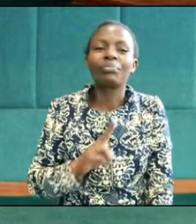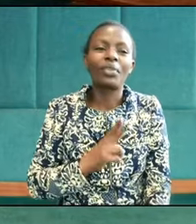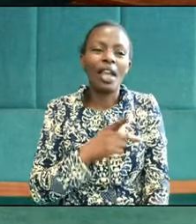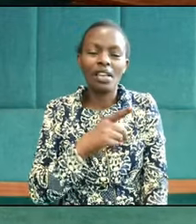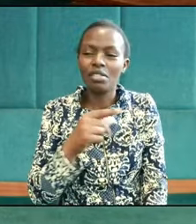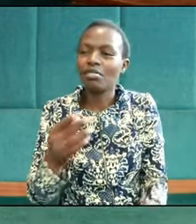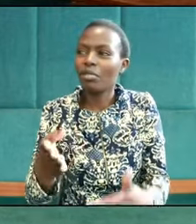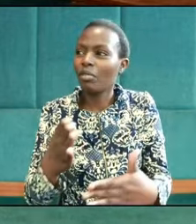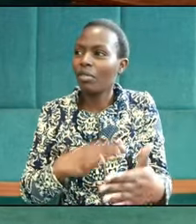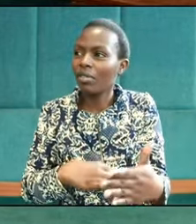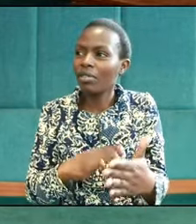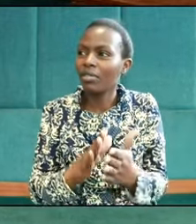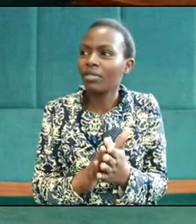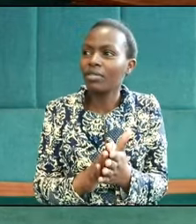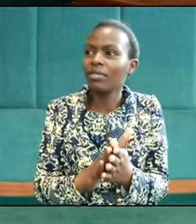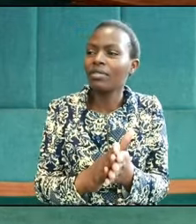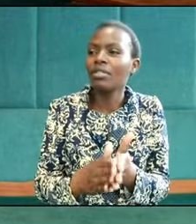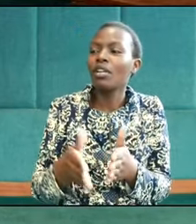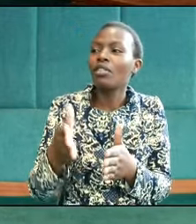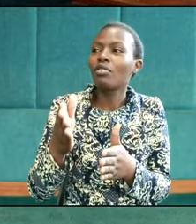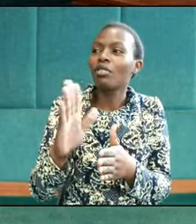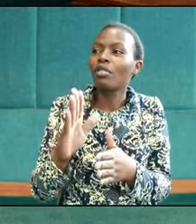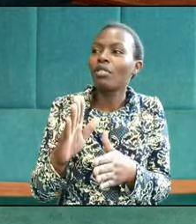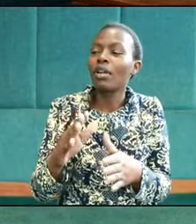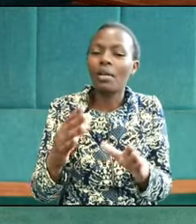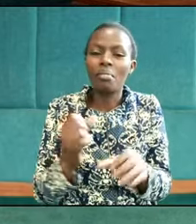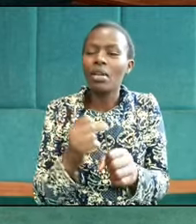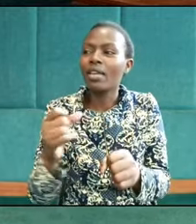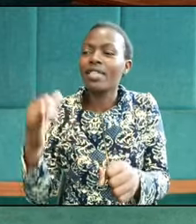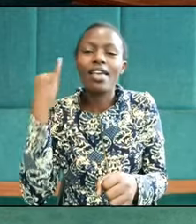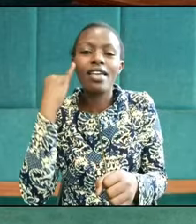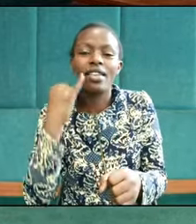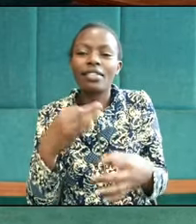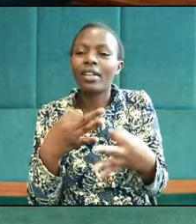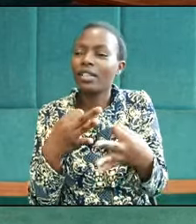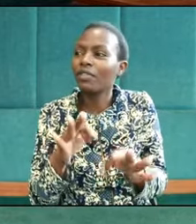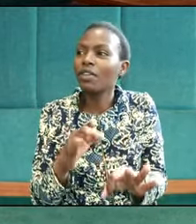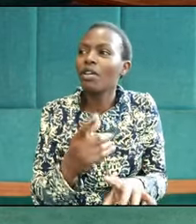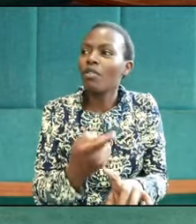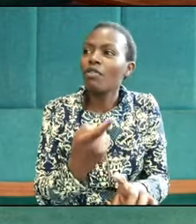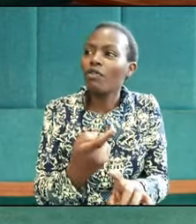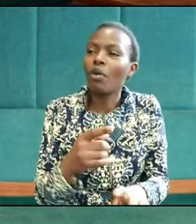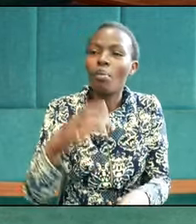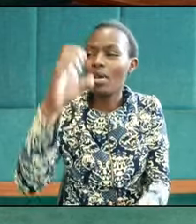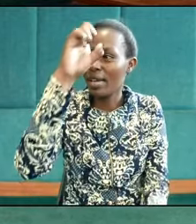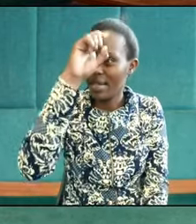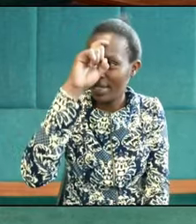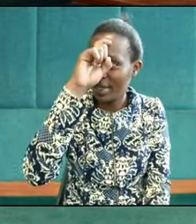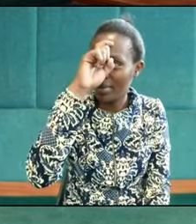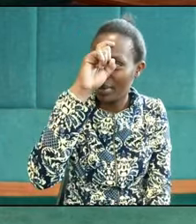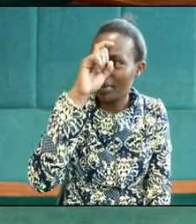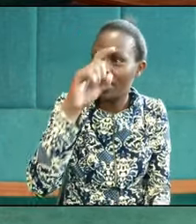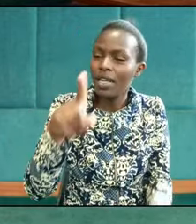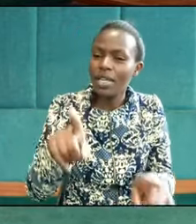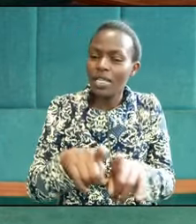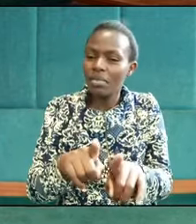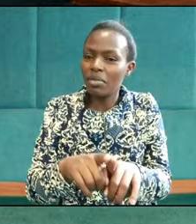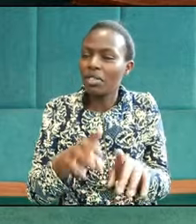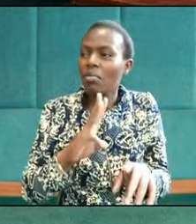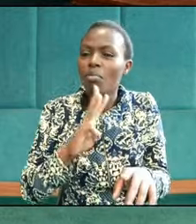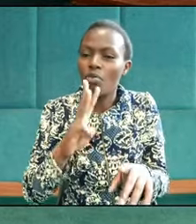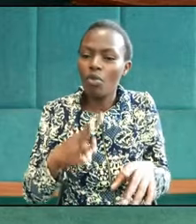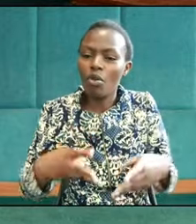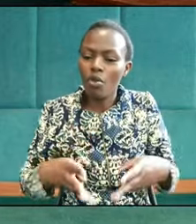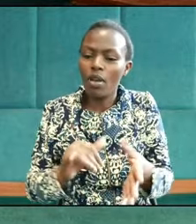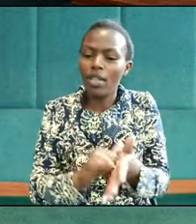God was setting the Israelites free from slavery in Egypt. In the same way, he will set all mankind